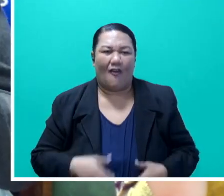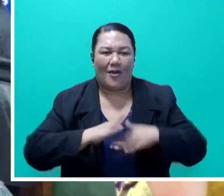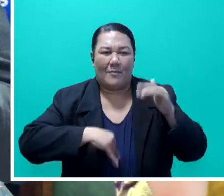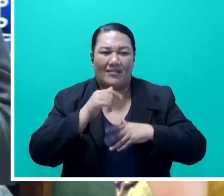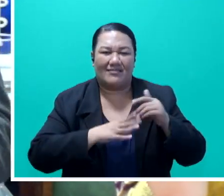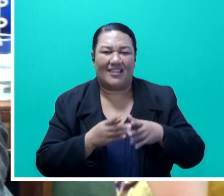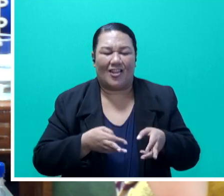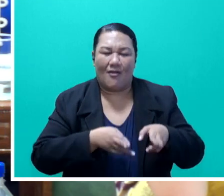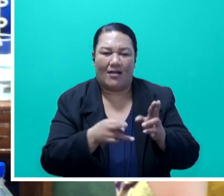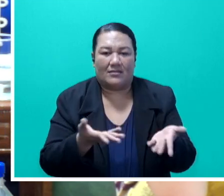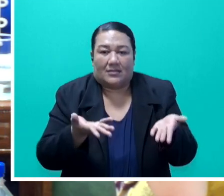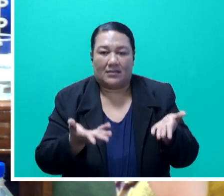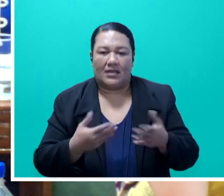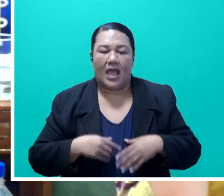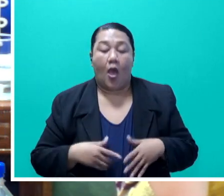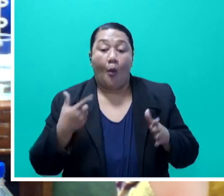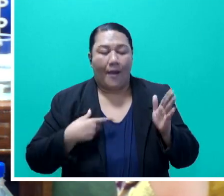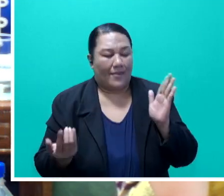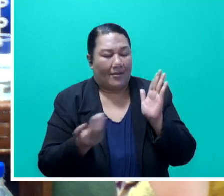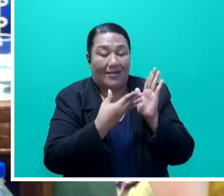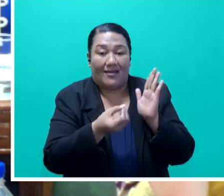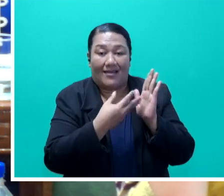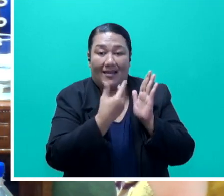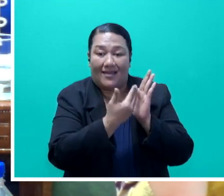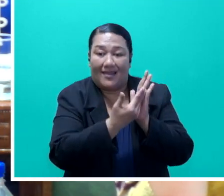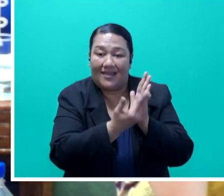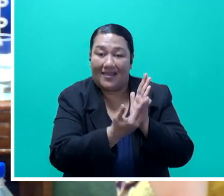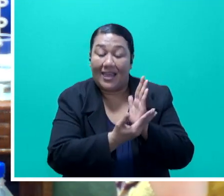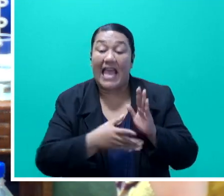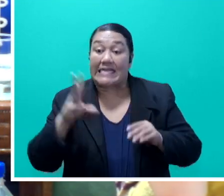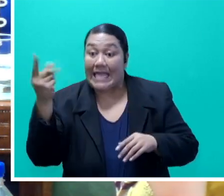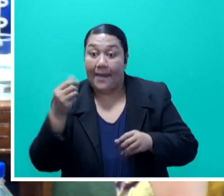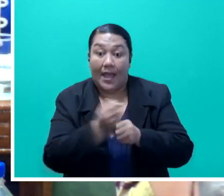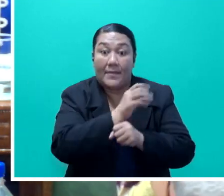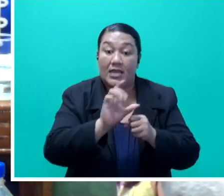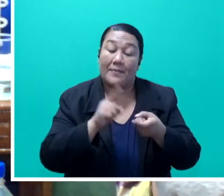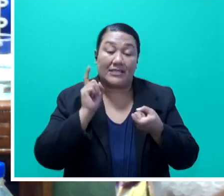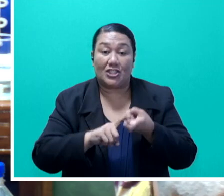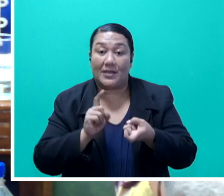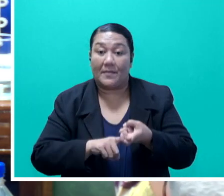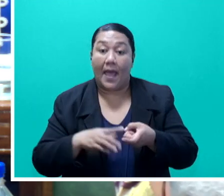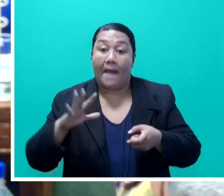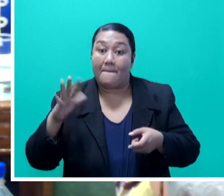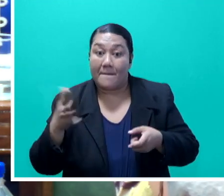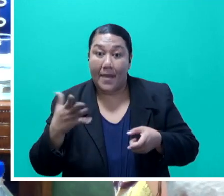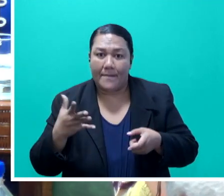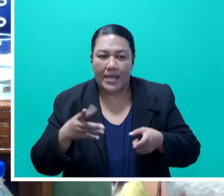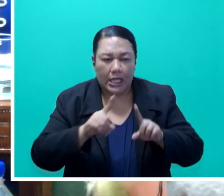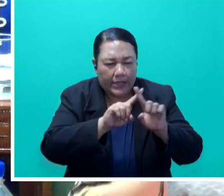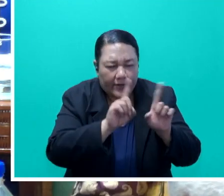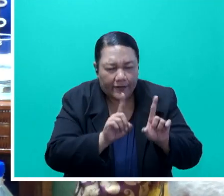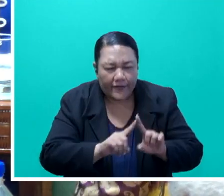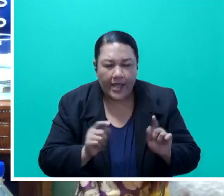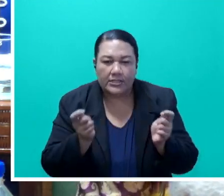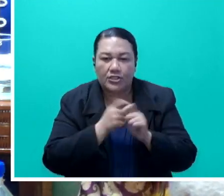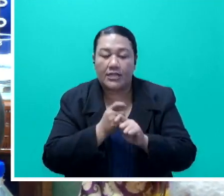as far as the longevity of the project is concerned. Because you have some companies, they may be very cheap, but they may do a lot of variations. Some companies may